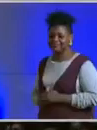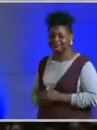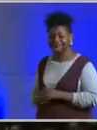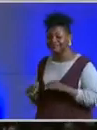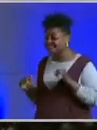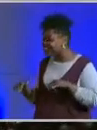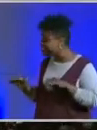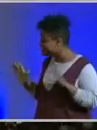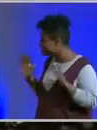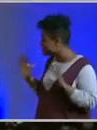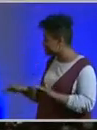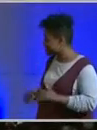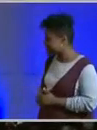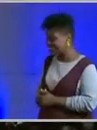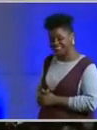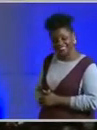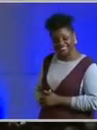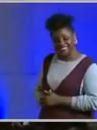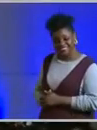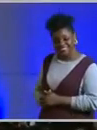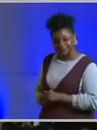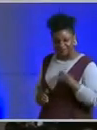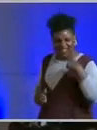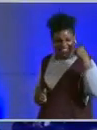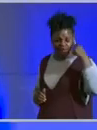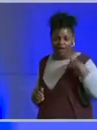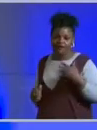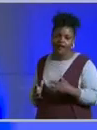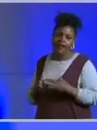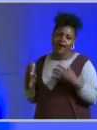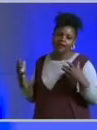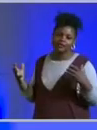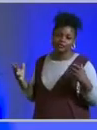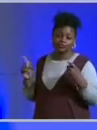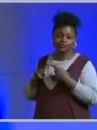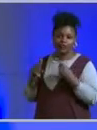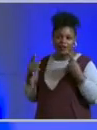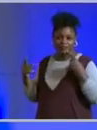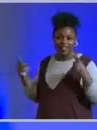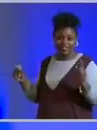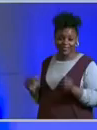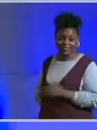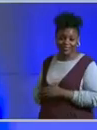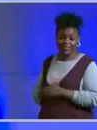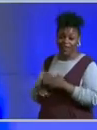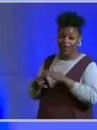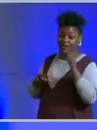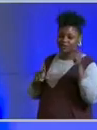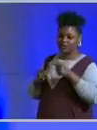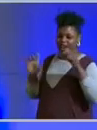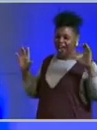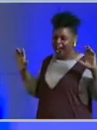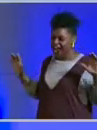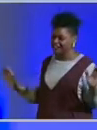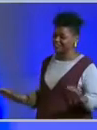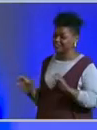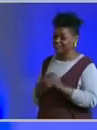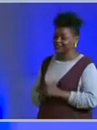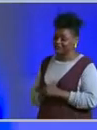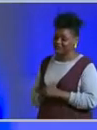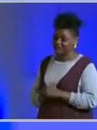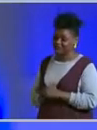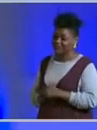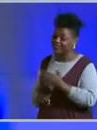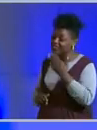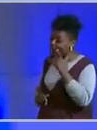Well, I think we have a lot to accomplish and a big call to action. So thank you guys for your thoughts, and let's look forward to the next